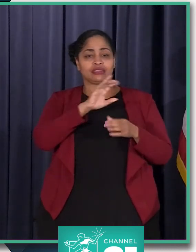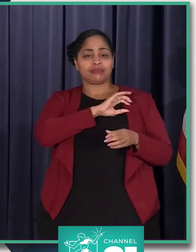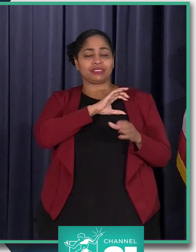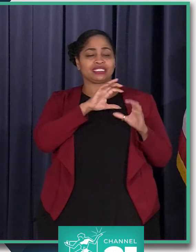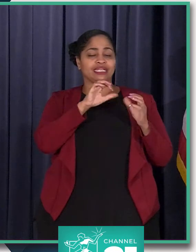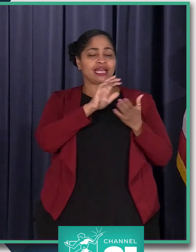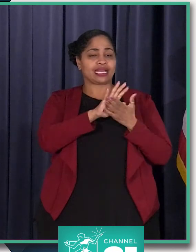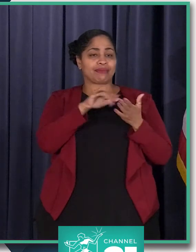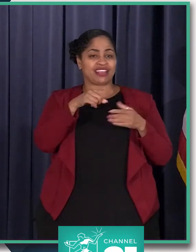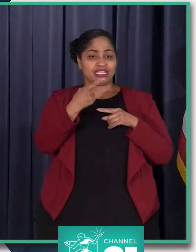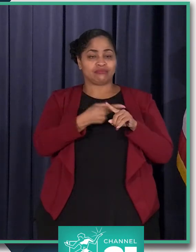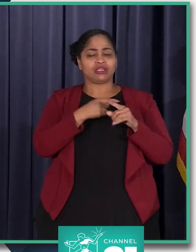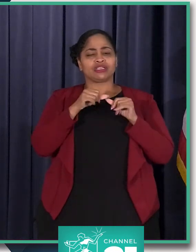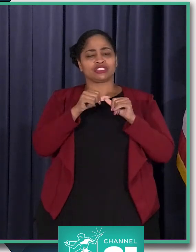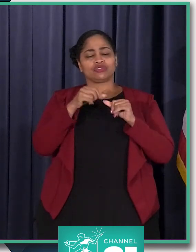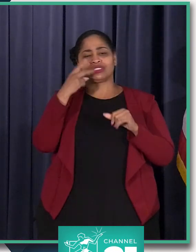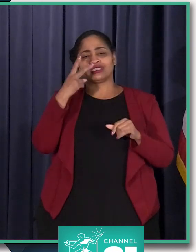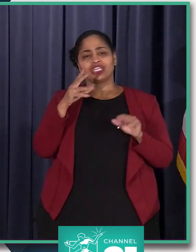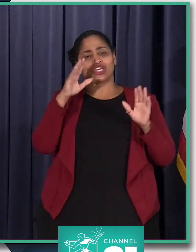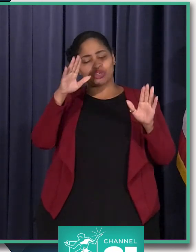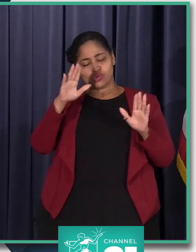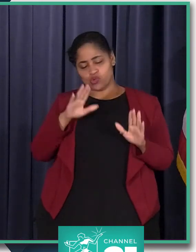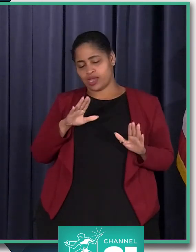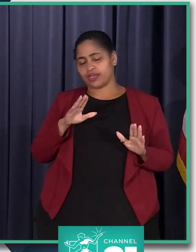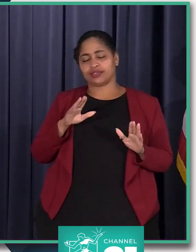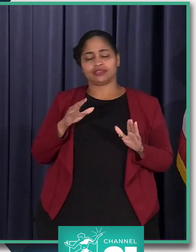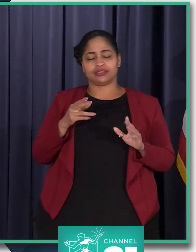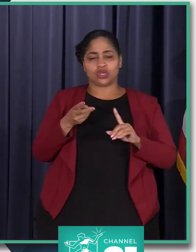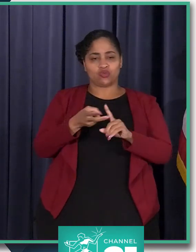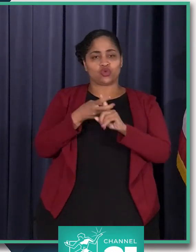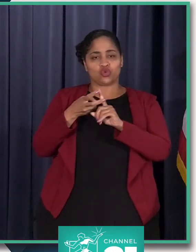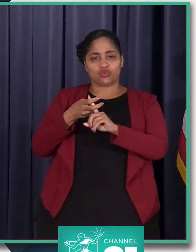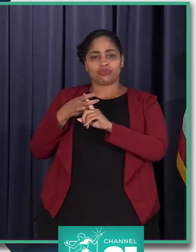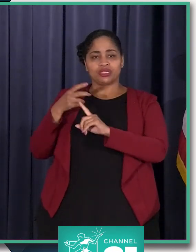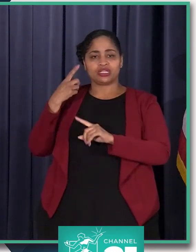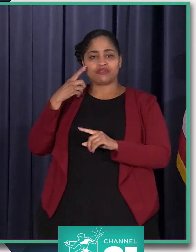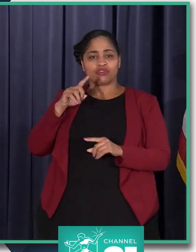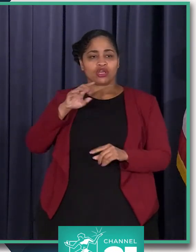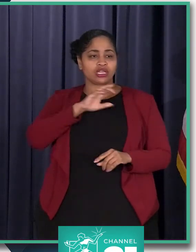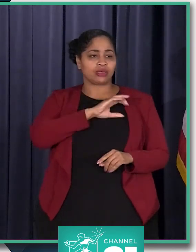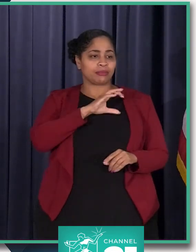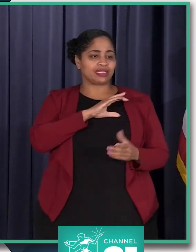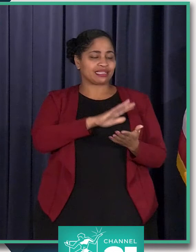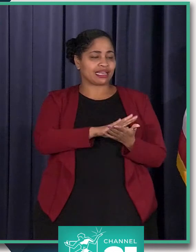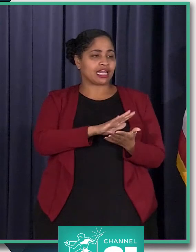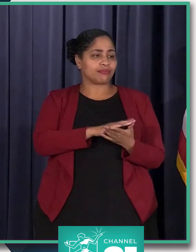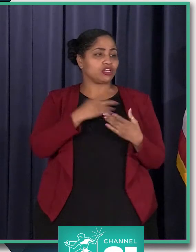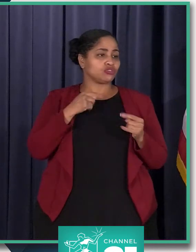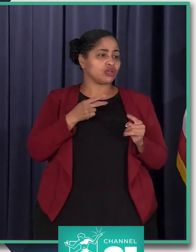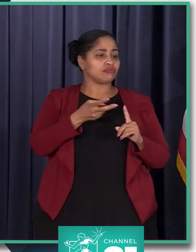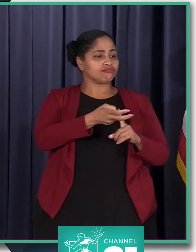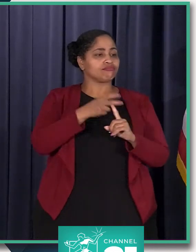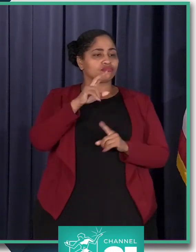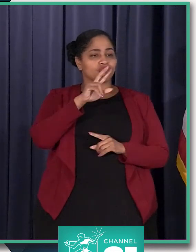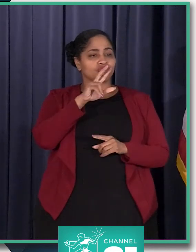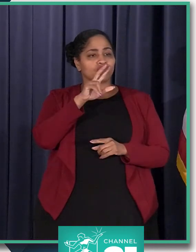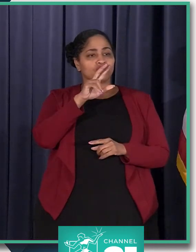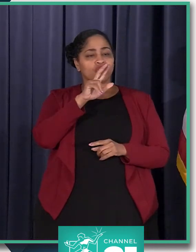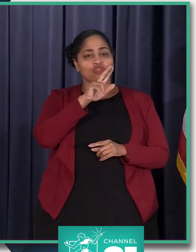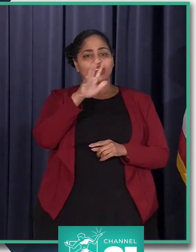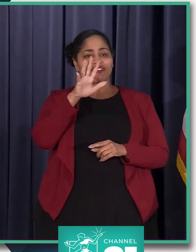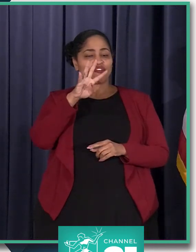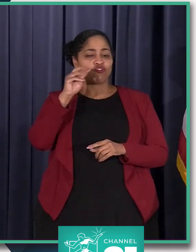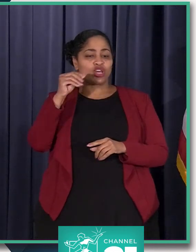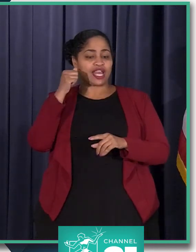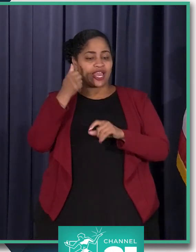We're continuing to see great recruitment into the police academy, and we're trying to bring in 35, 40 a month.